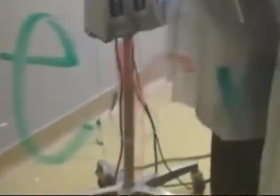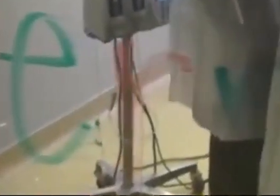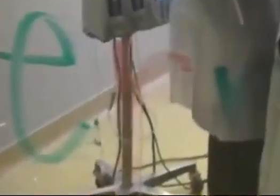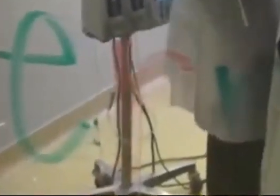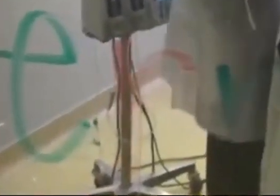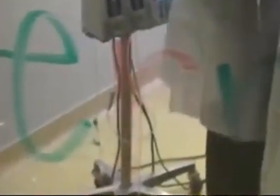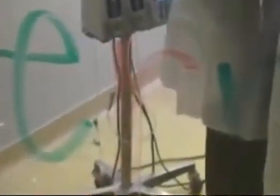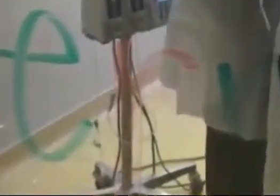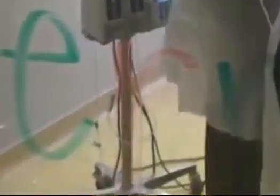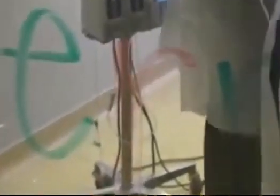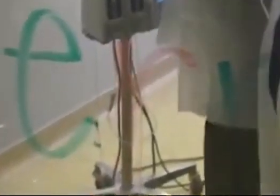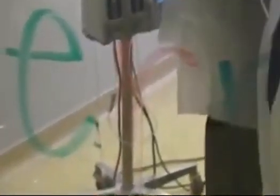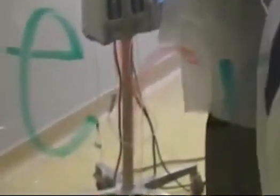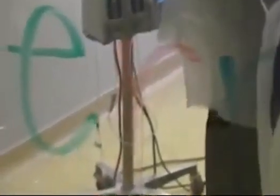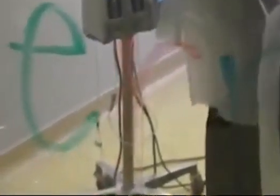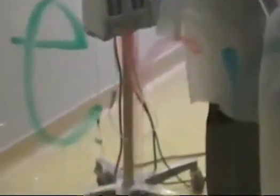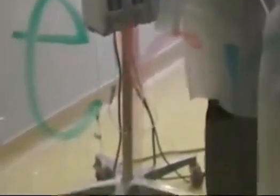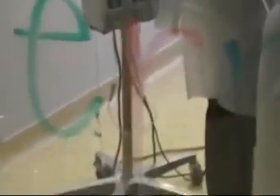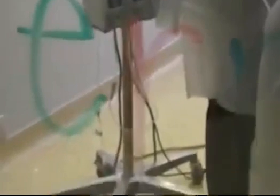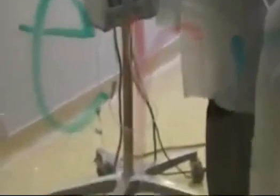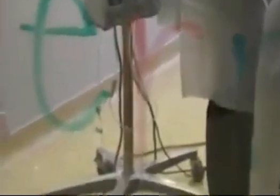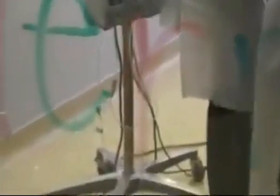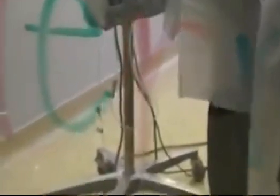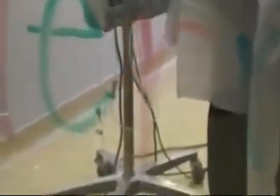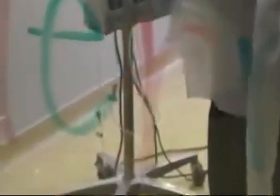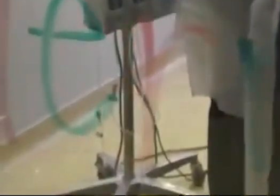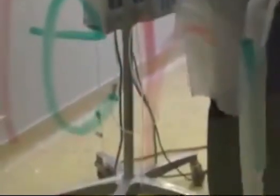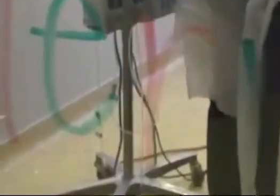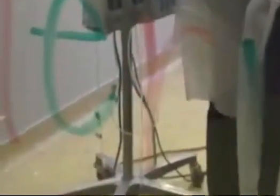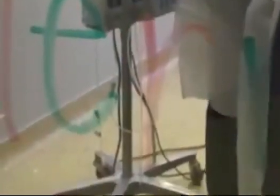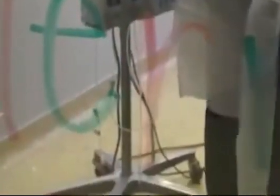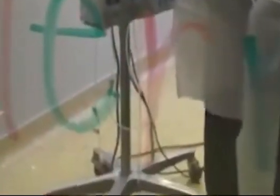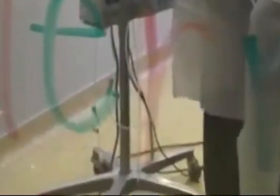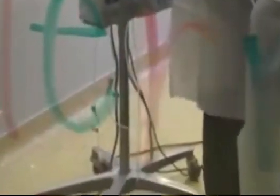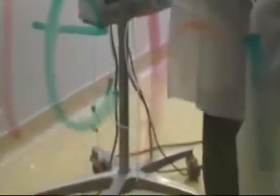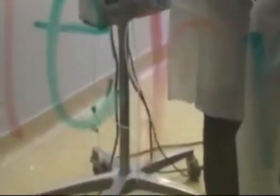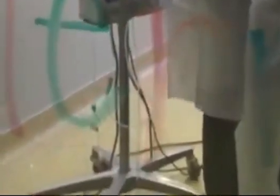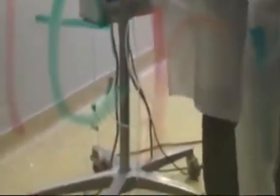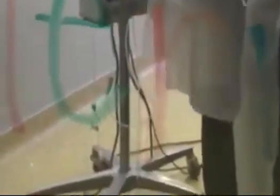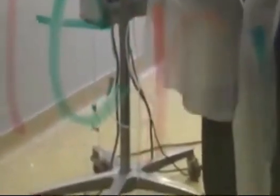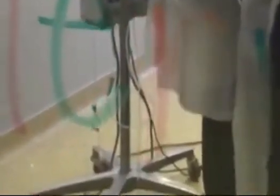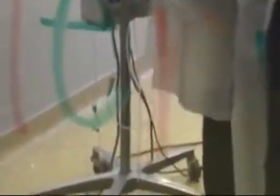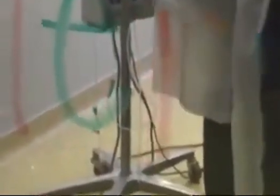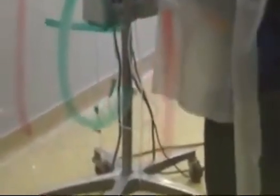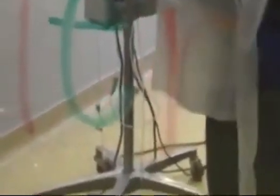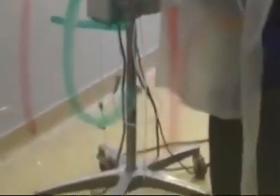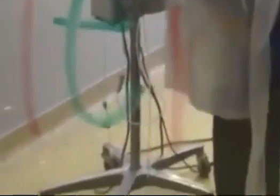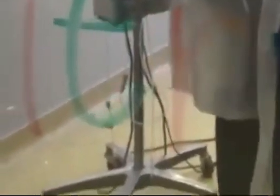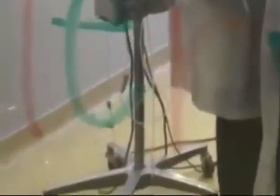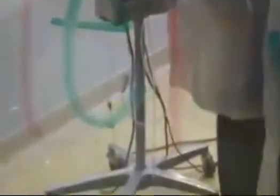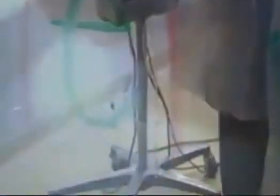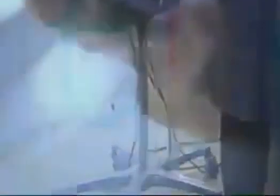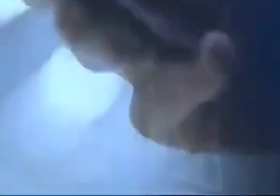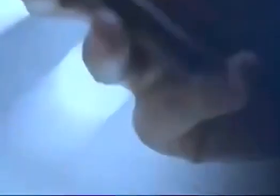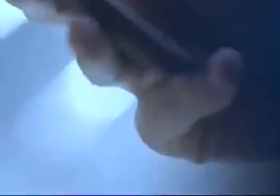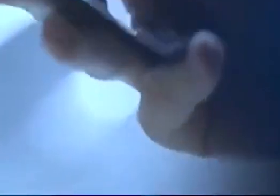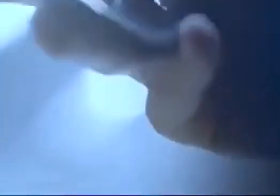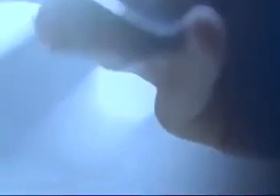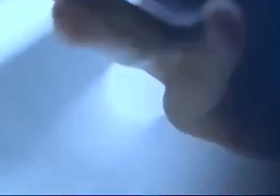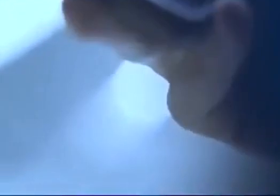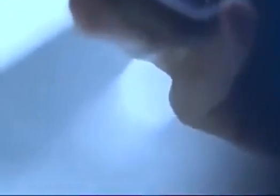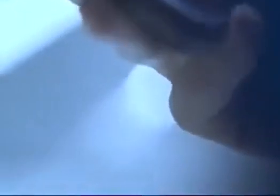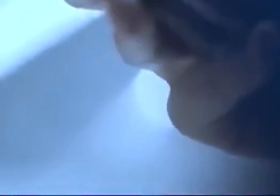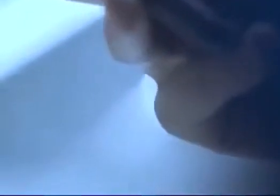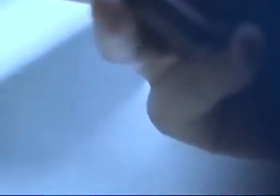as hospitals battle staffing and supply shortages. We have a couple of good updates for you. That is good news. So make sure to get your questions sent in to us on